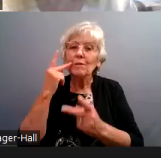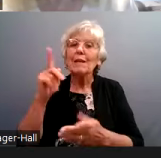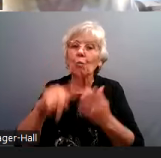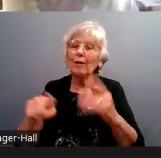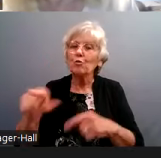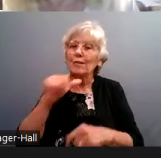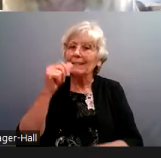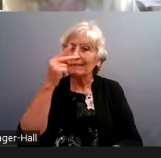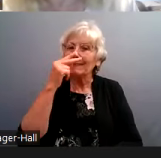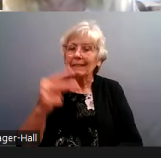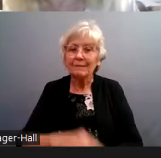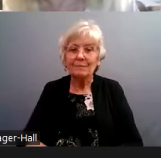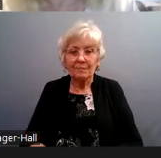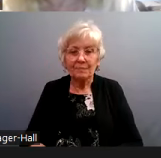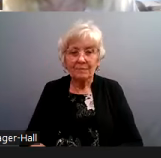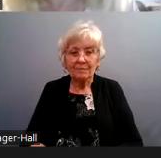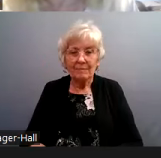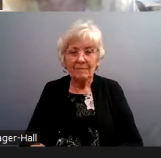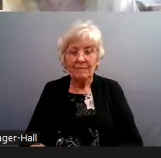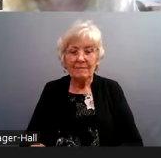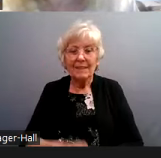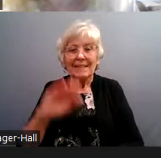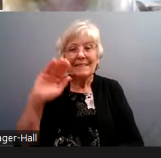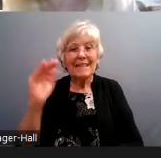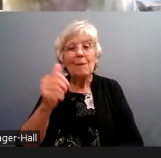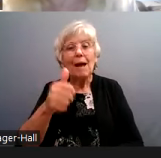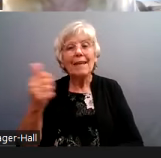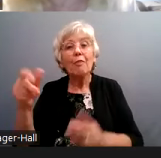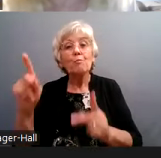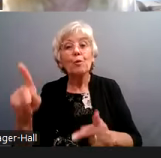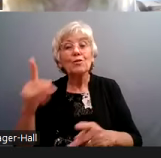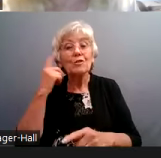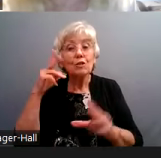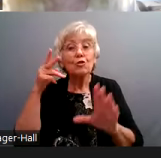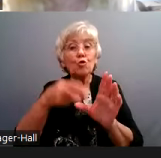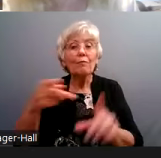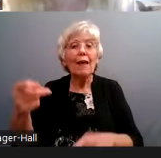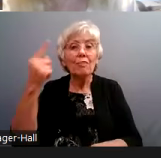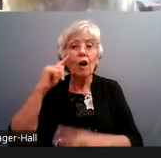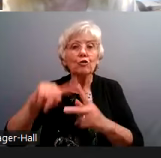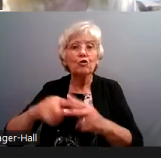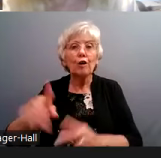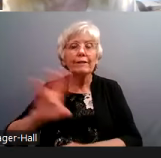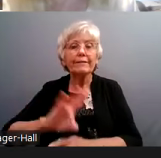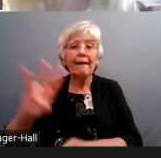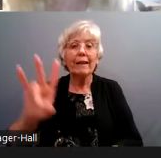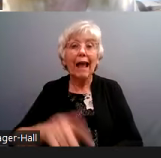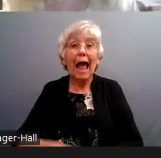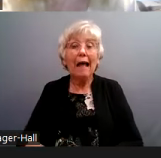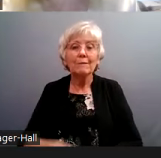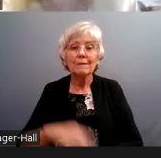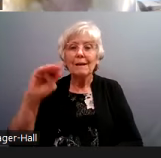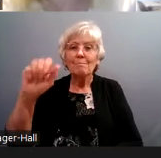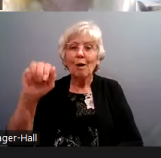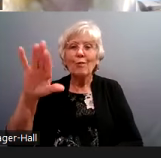And it looks like there was somebody else just came on because they thought it was at 7 o'clock. So Maria.